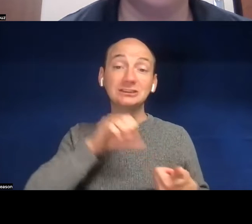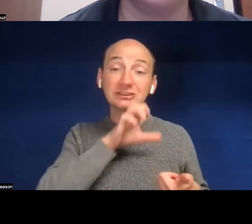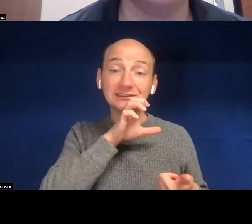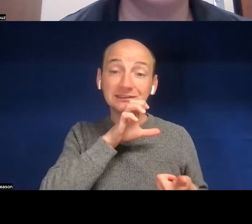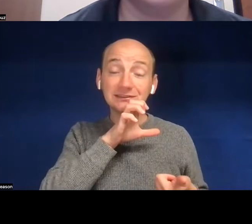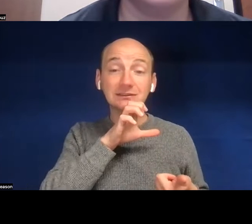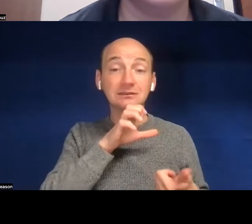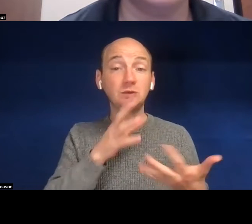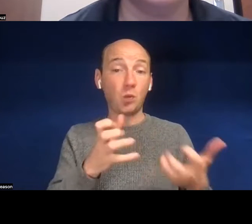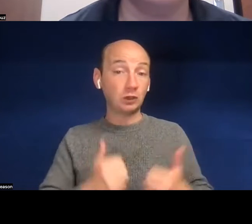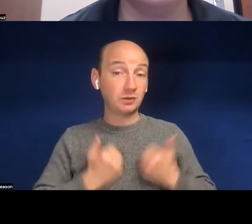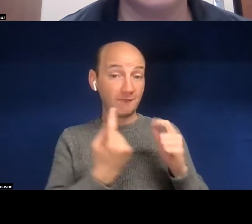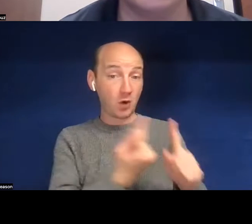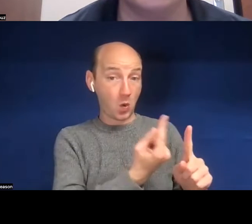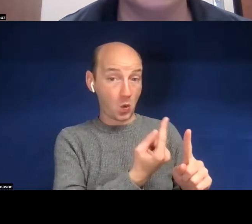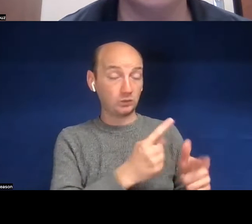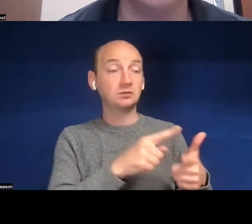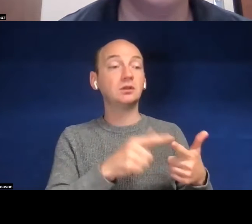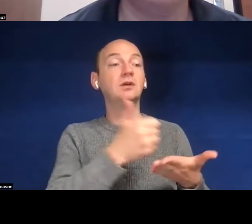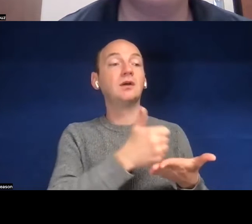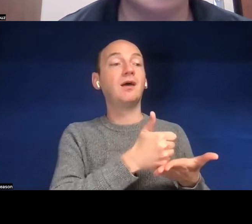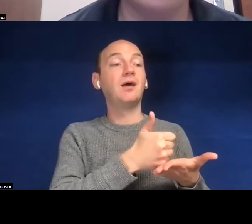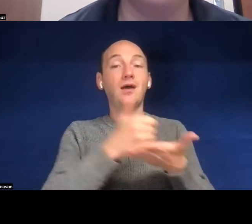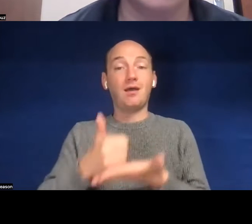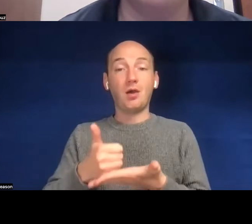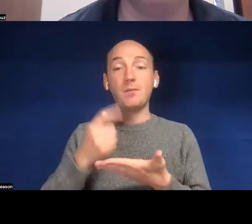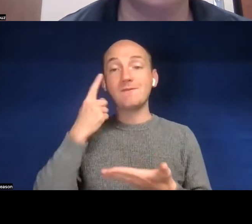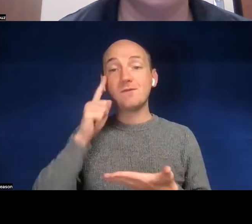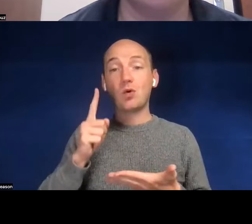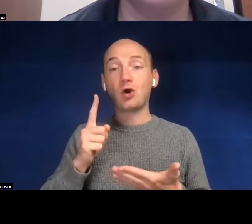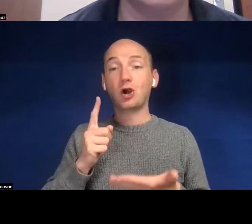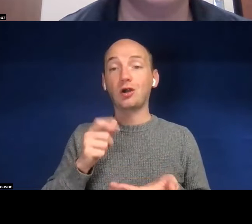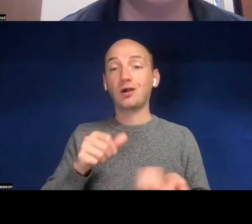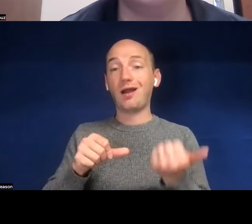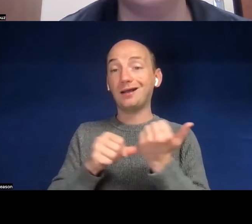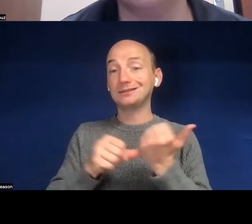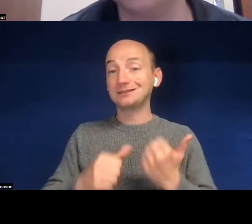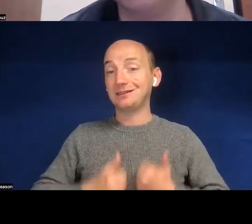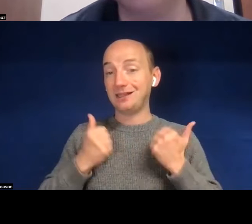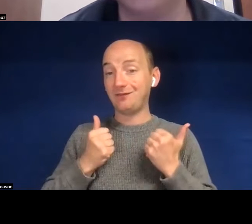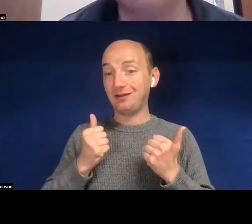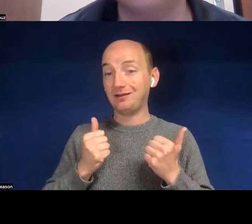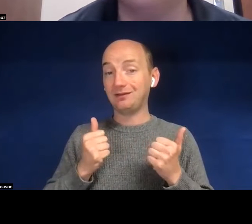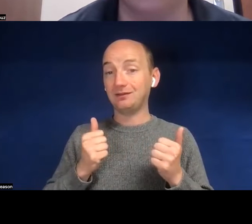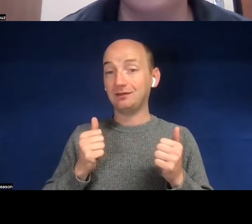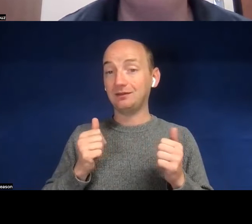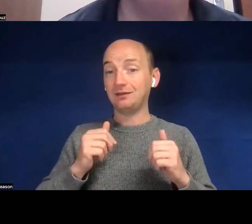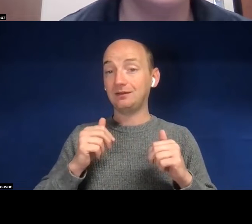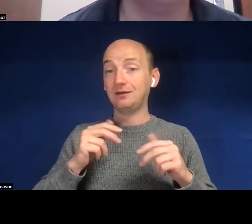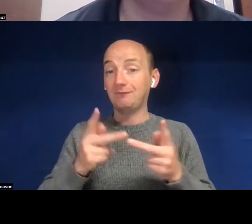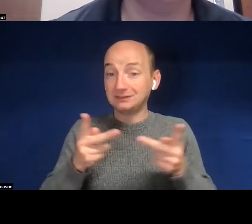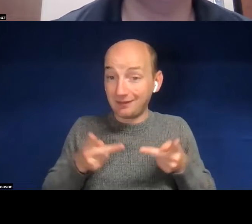health for assisted living facilities to be able to have the capability of detecting when an elderly person might